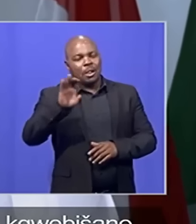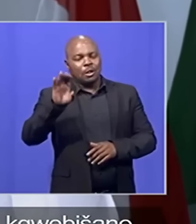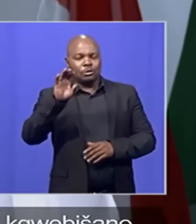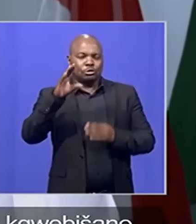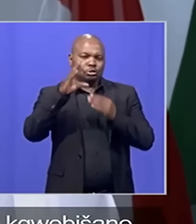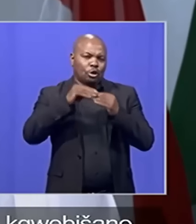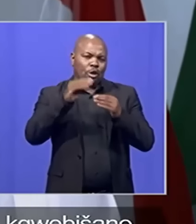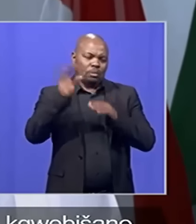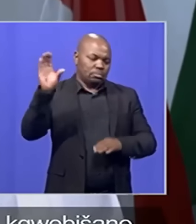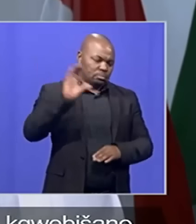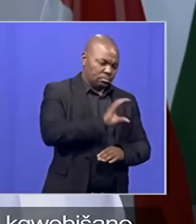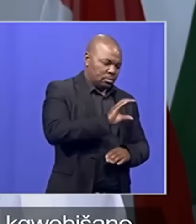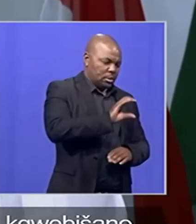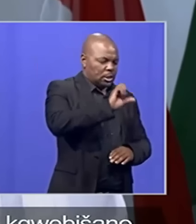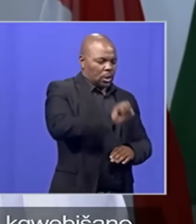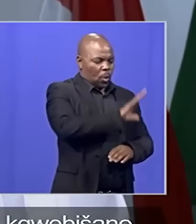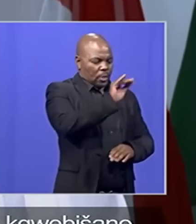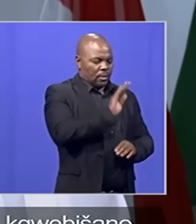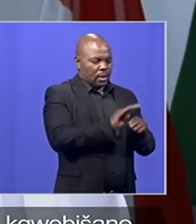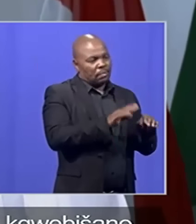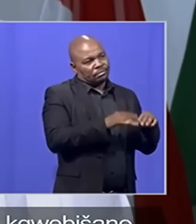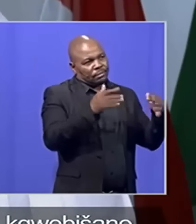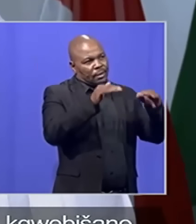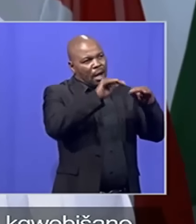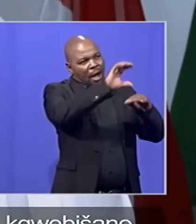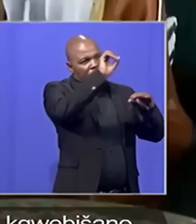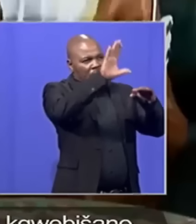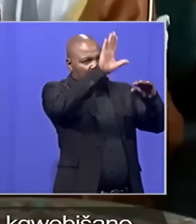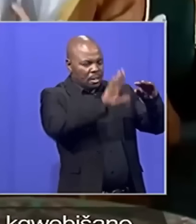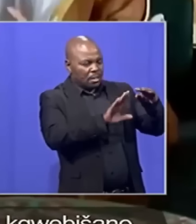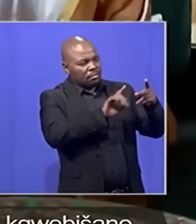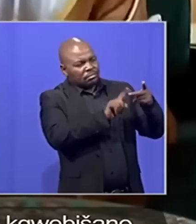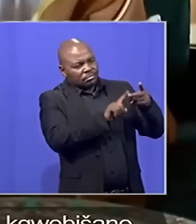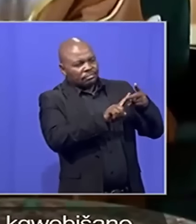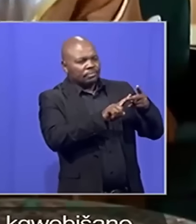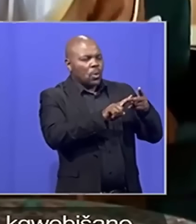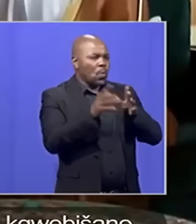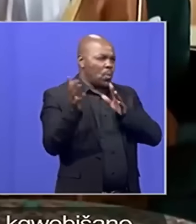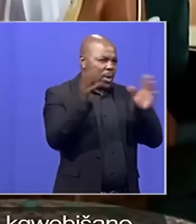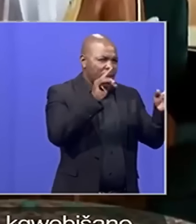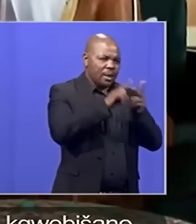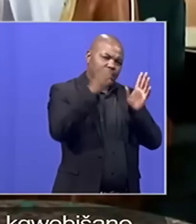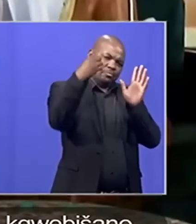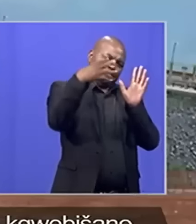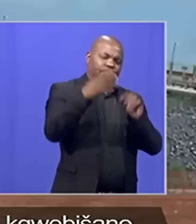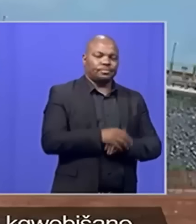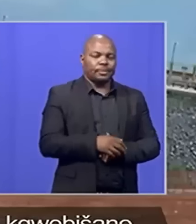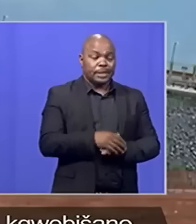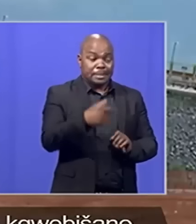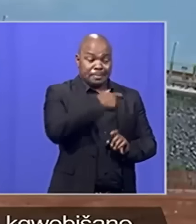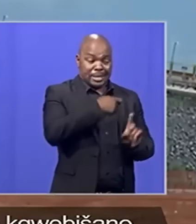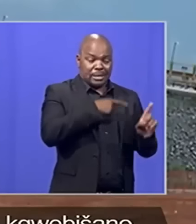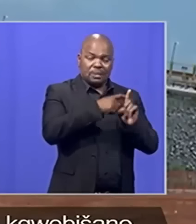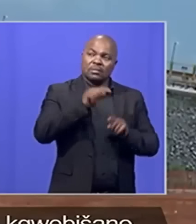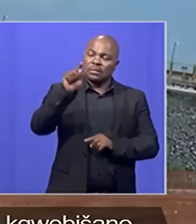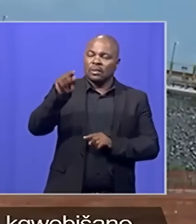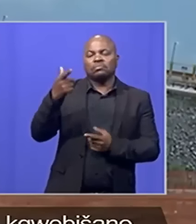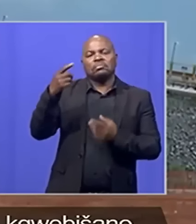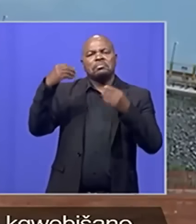South Africa and the Sub-Saharan in wind and solar. Mopresidente o tla boledišana gape le balaodi ba maemo a godimo